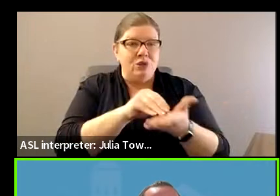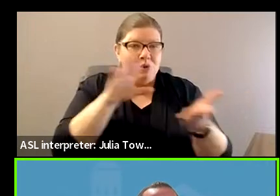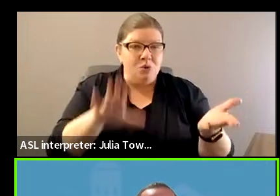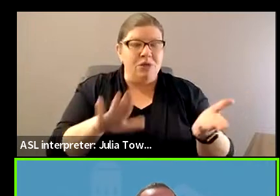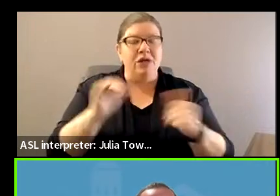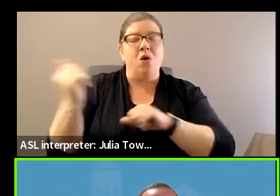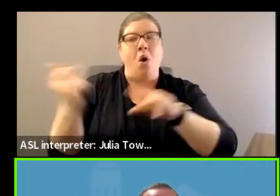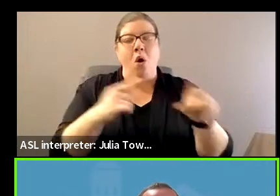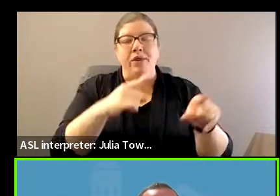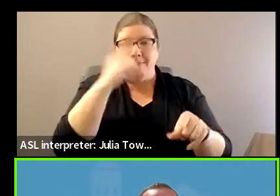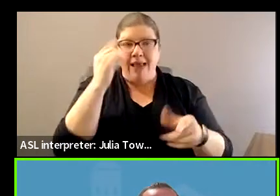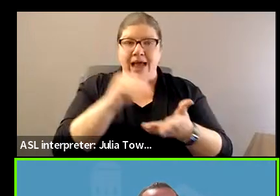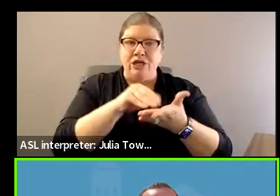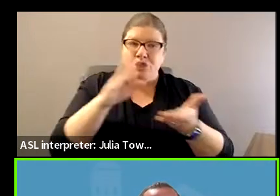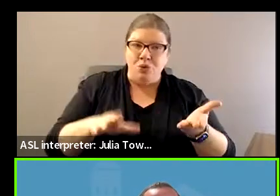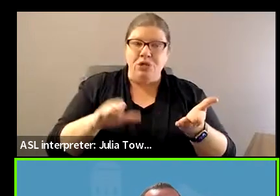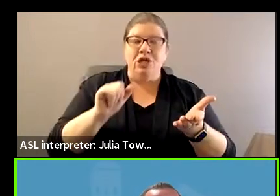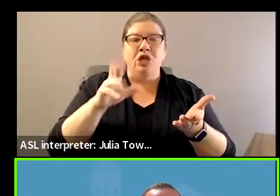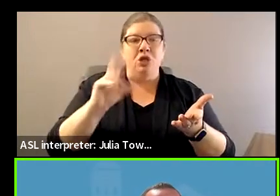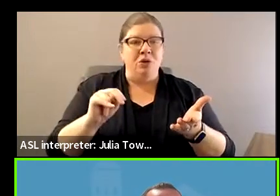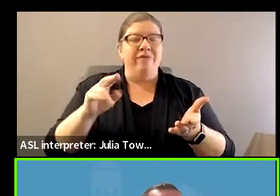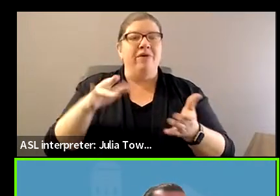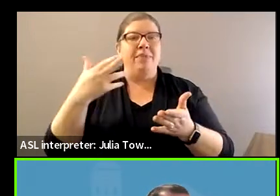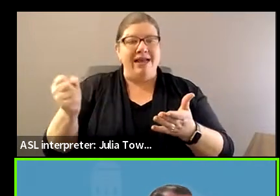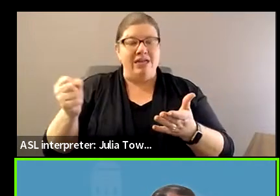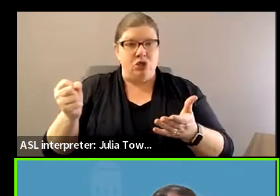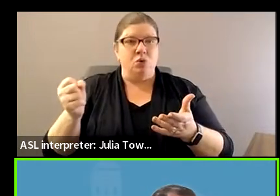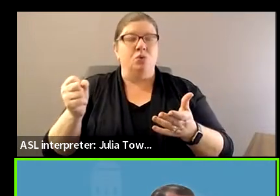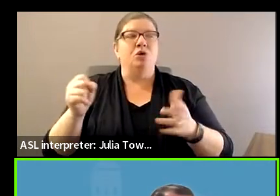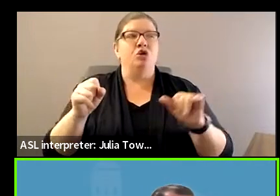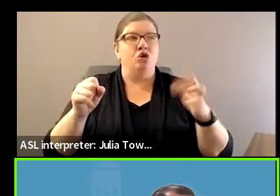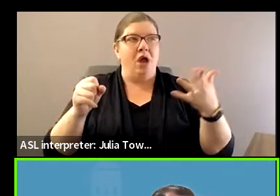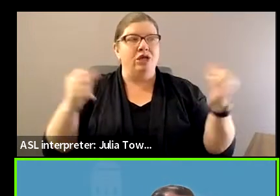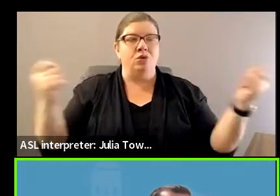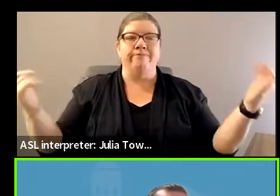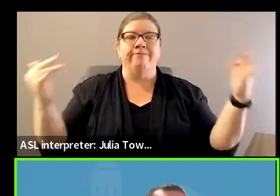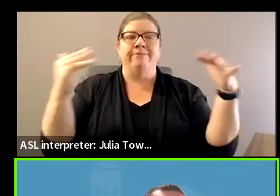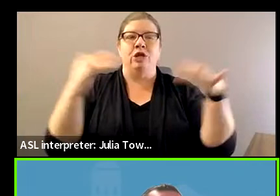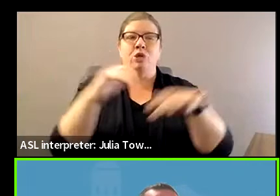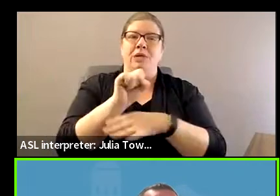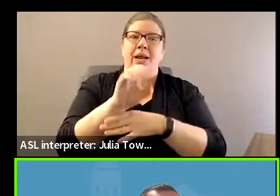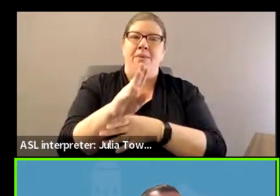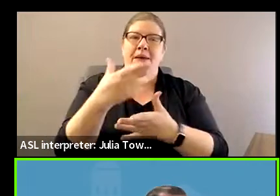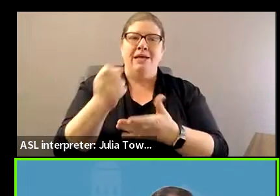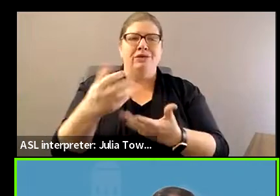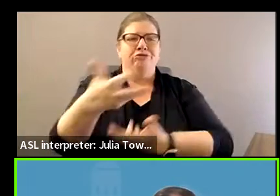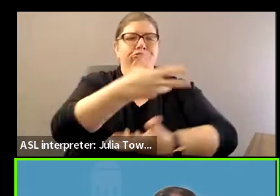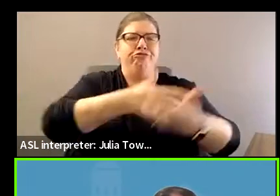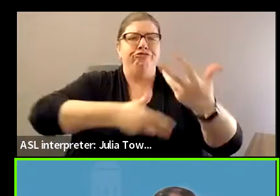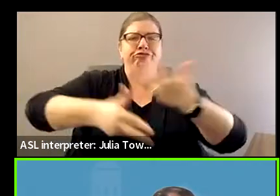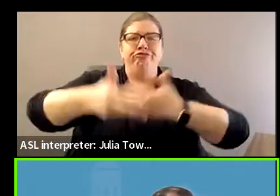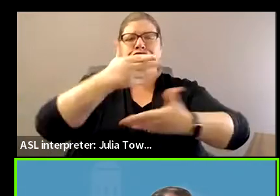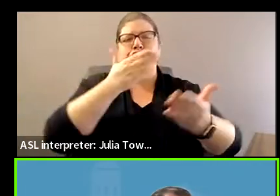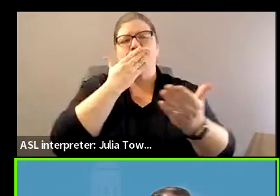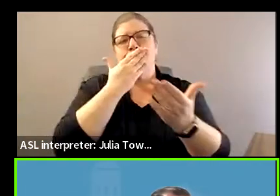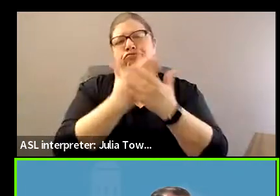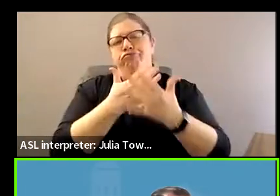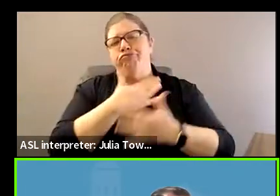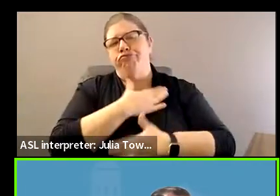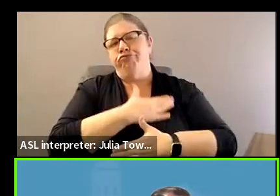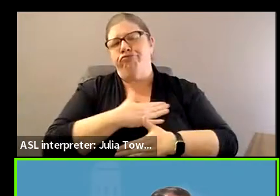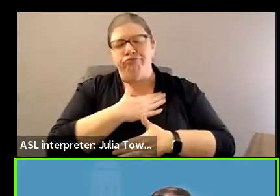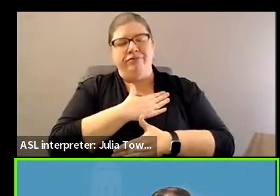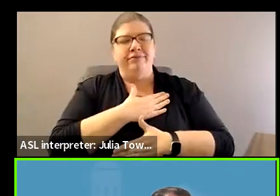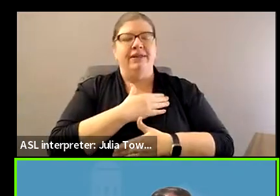Union students at the high schools to Santa Barbara High, and it was just a good community to be in. Last